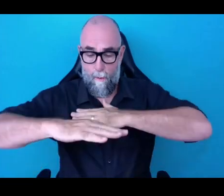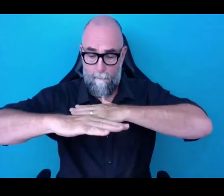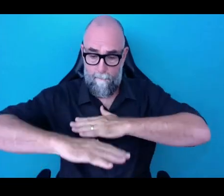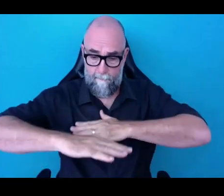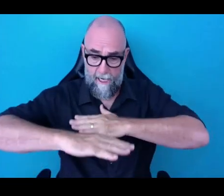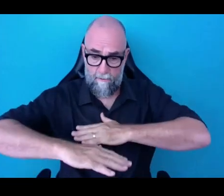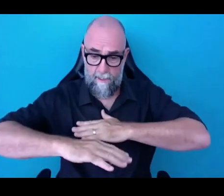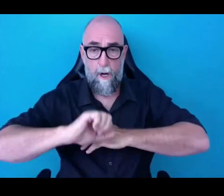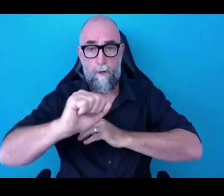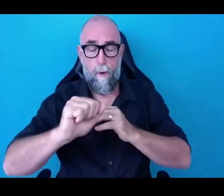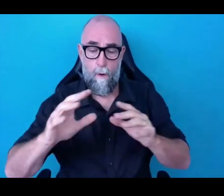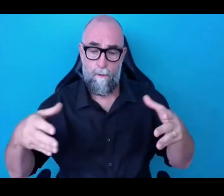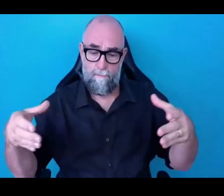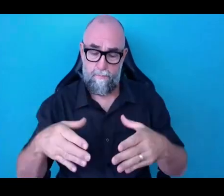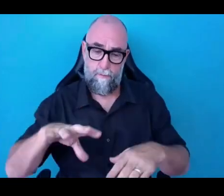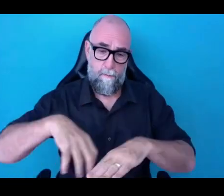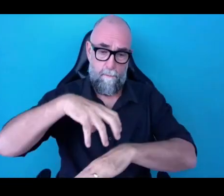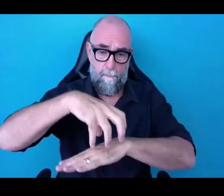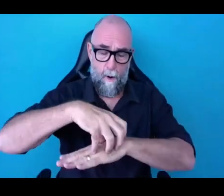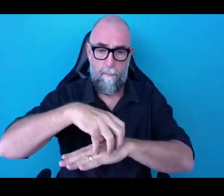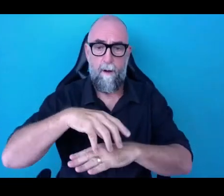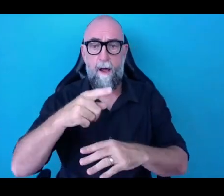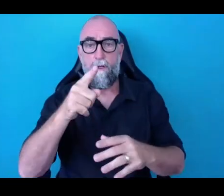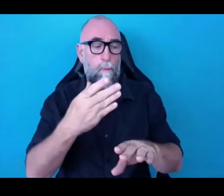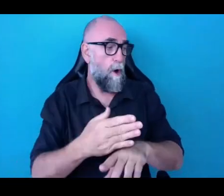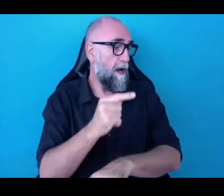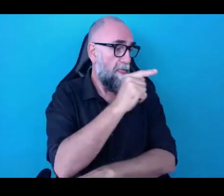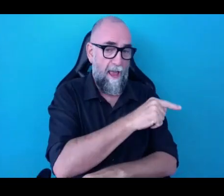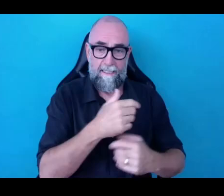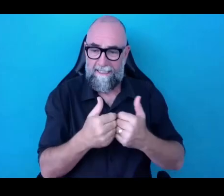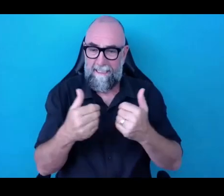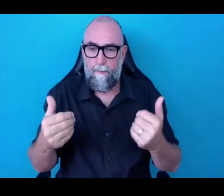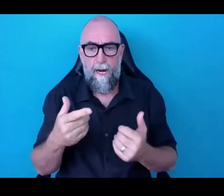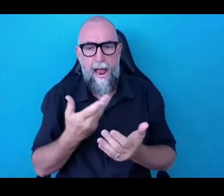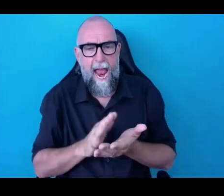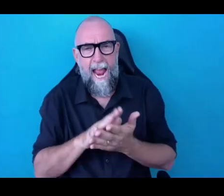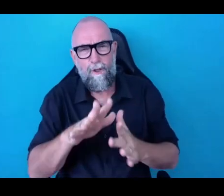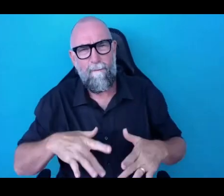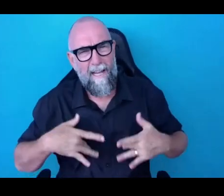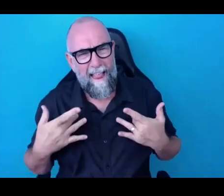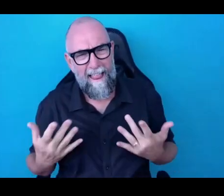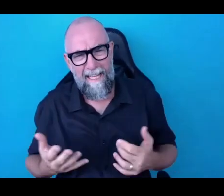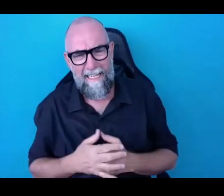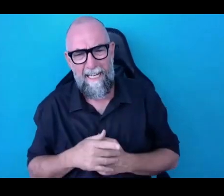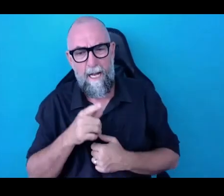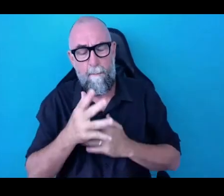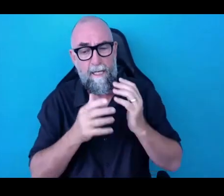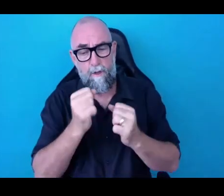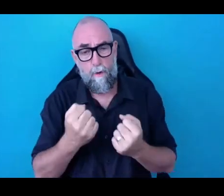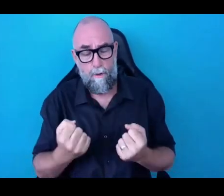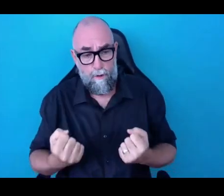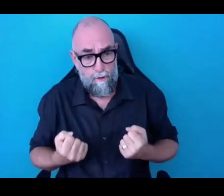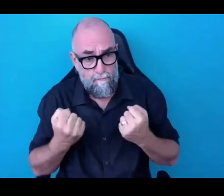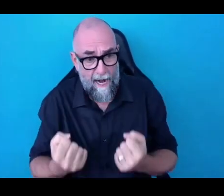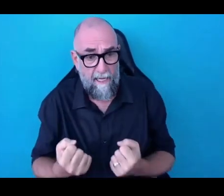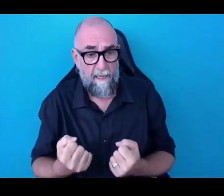and message? Does it strengthen your connection to mob and culture? It's a very interesting question. It's so it's